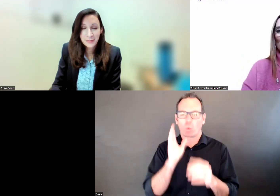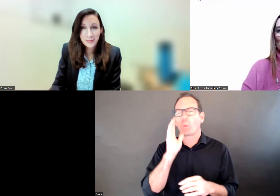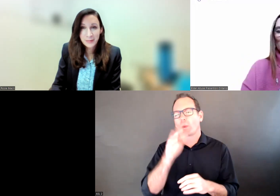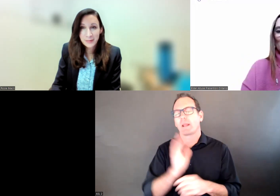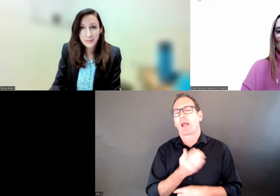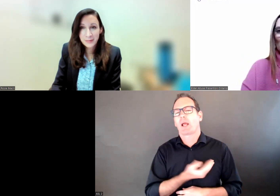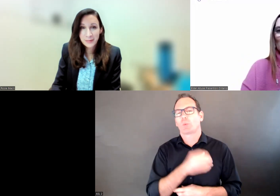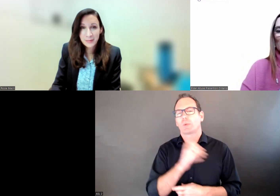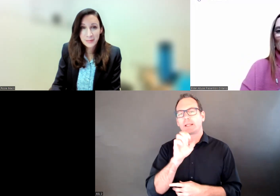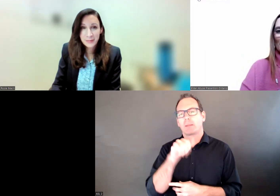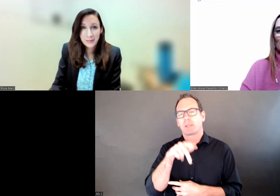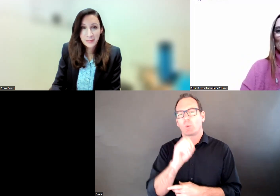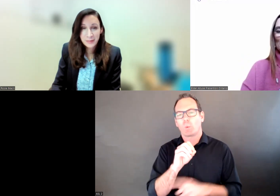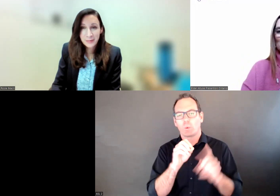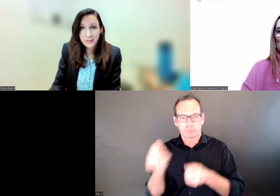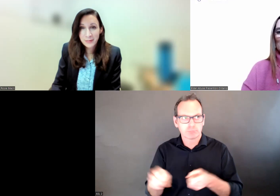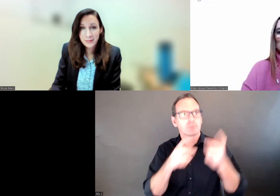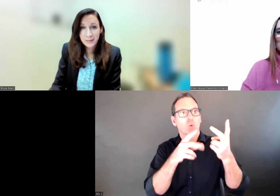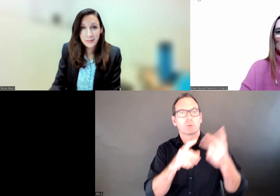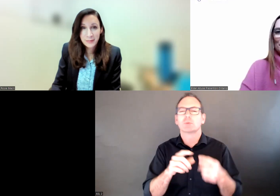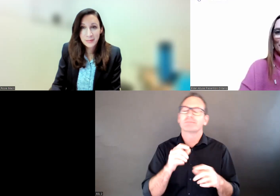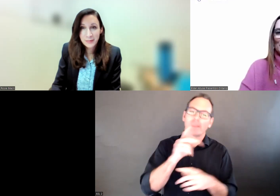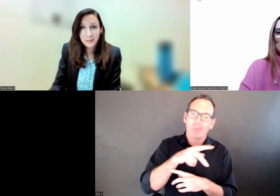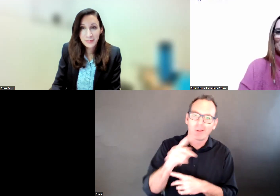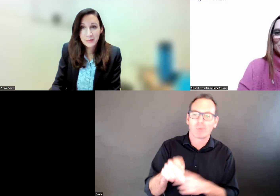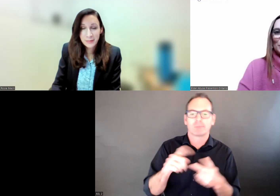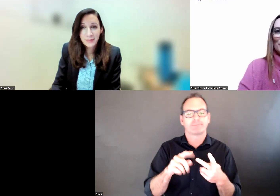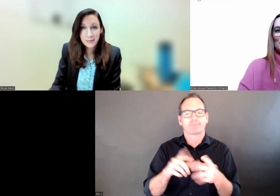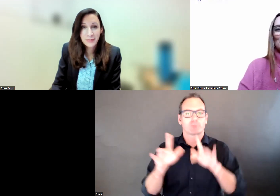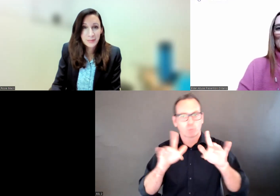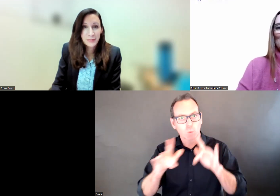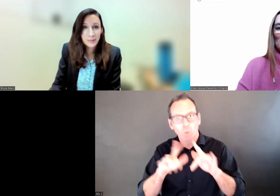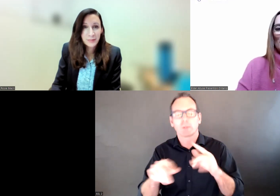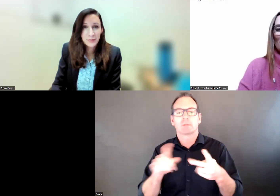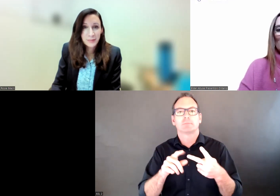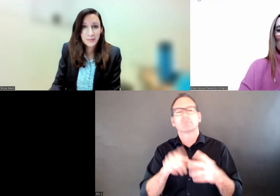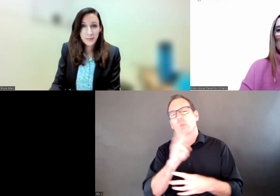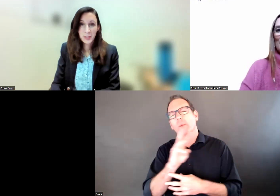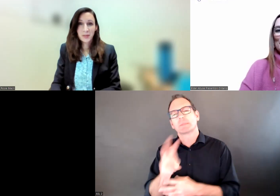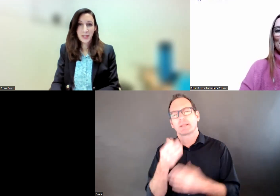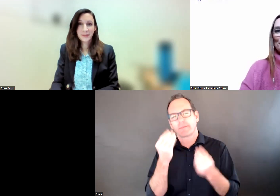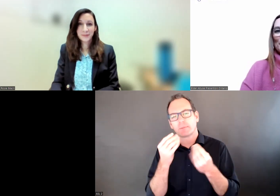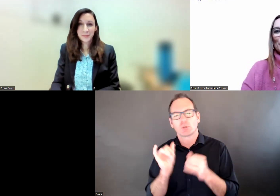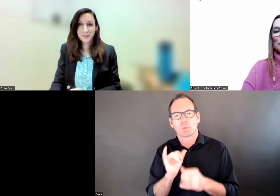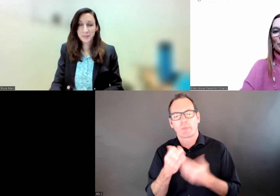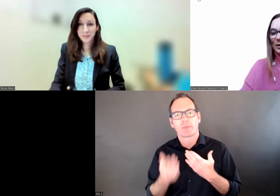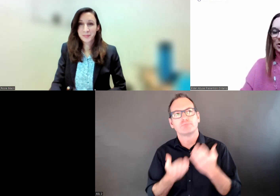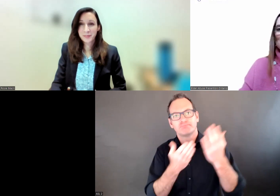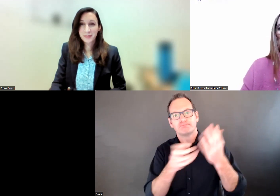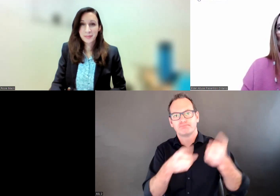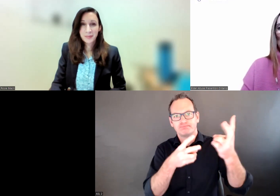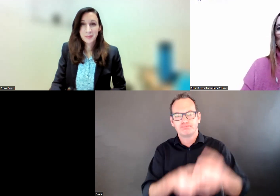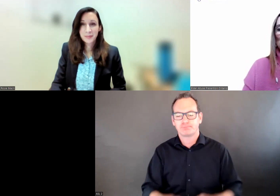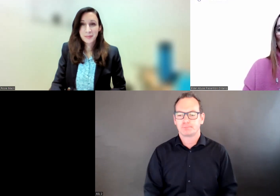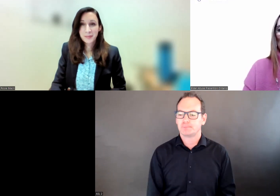with the PowerPoint and recording for people to access that information. So thank you all. I'm going to move